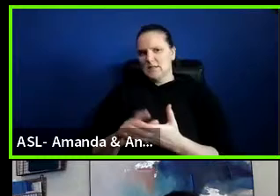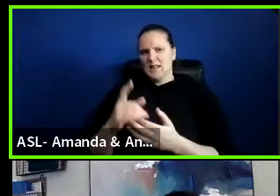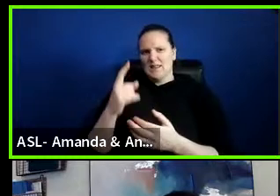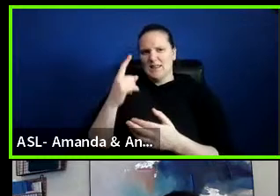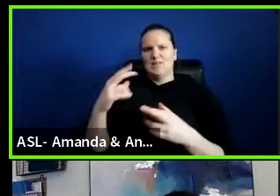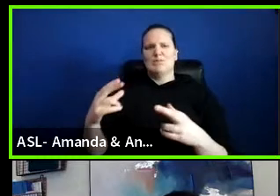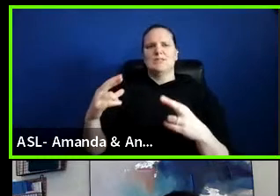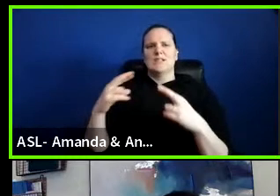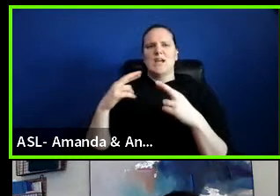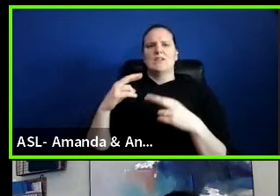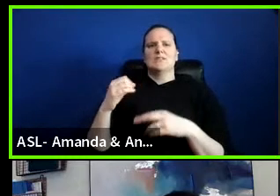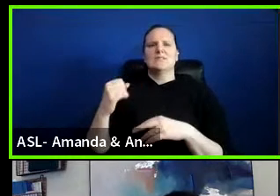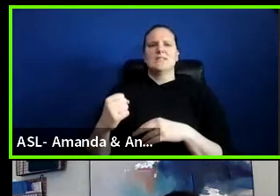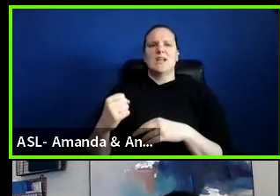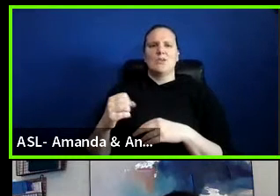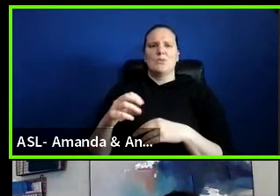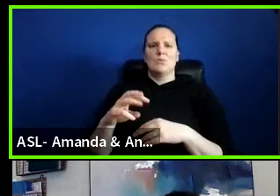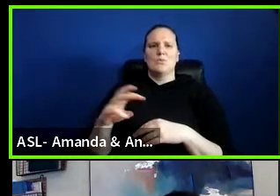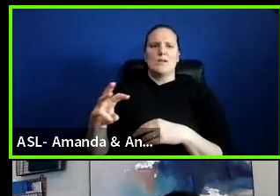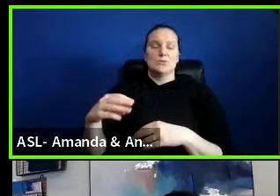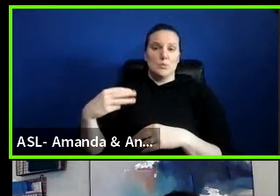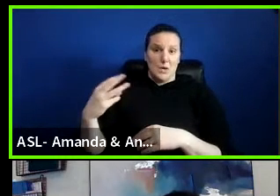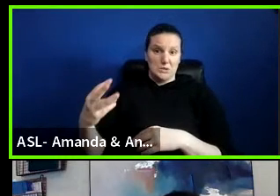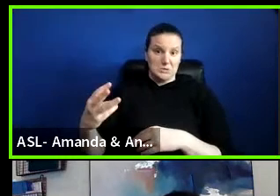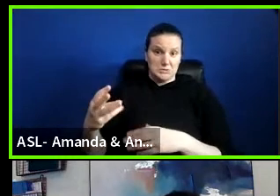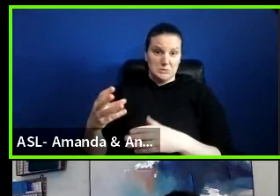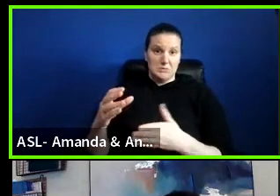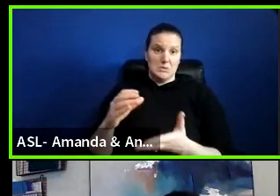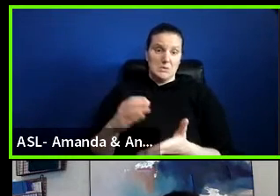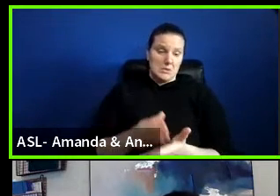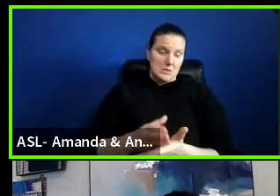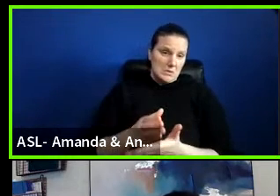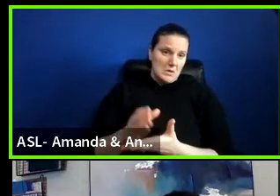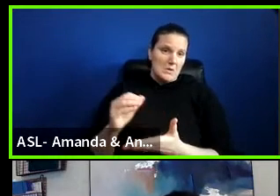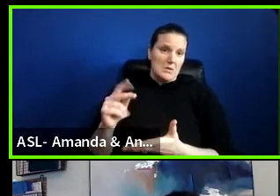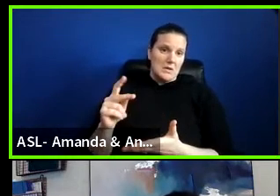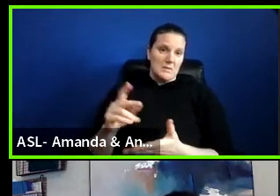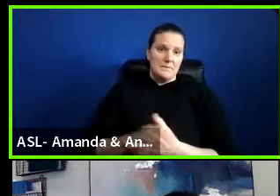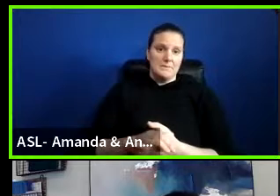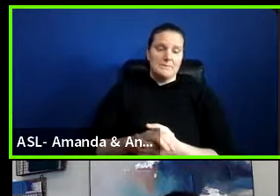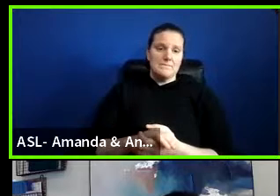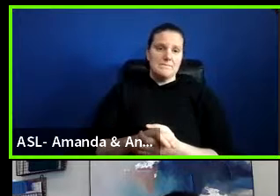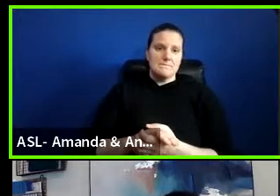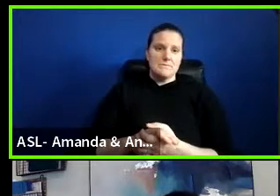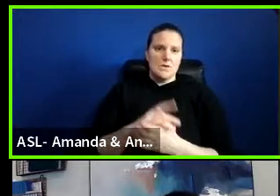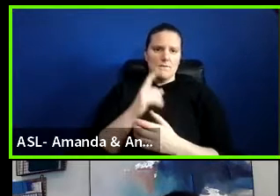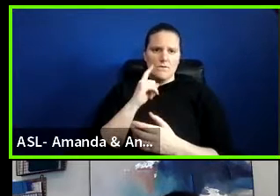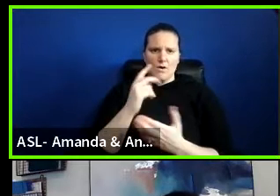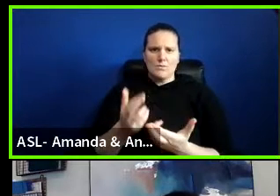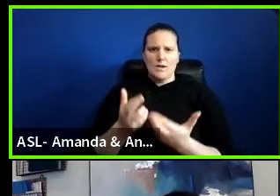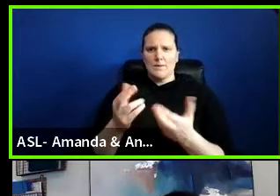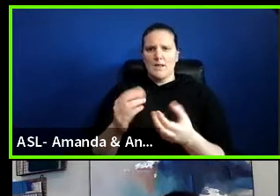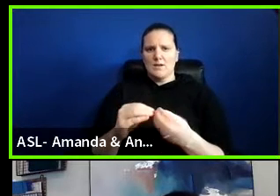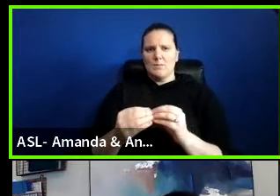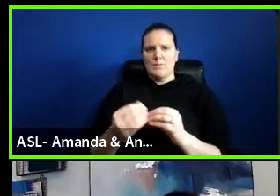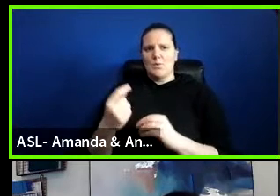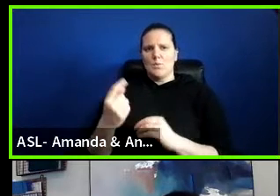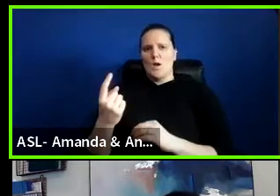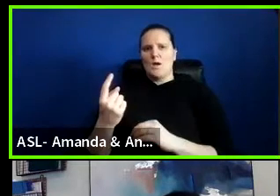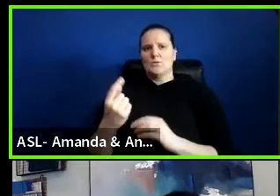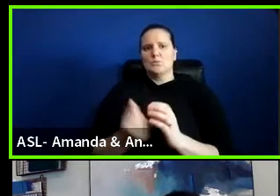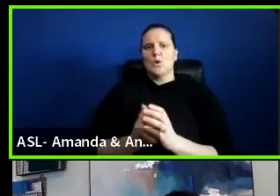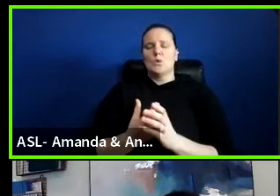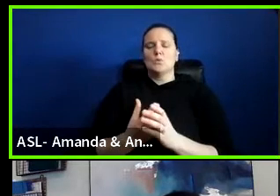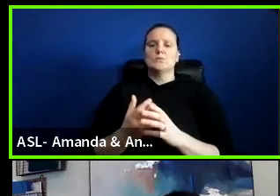from in the Southwest Washington. Okay. And then you said for recommendation number 1, grow a diverse